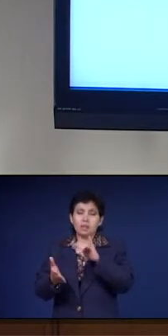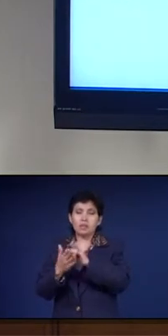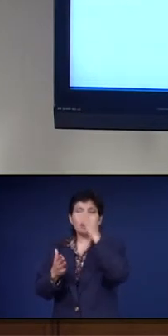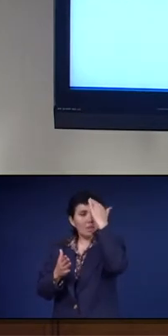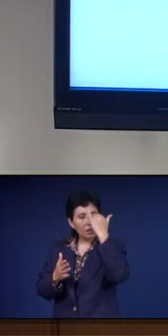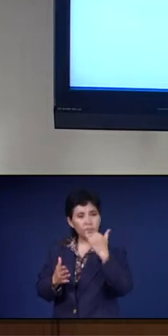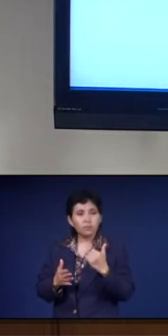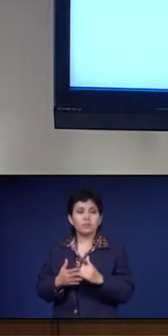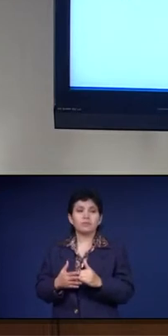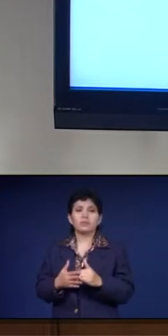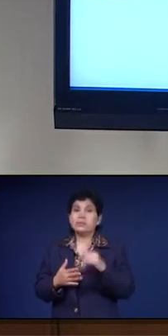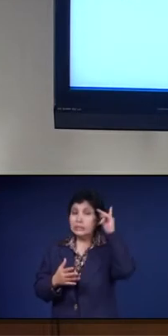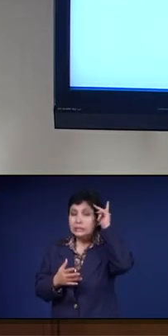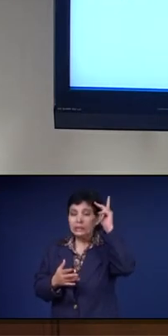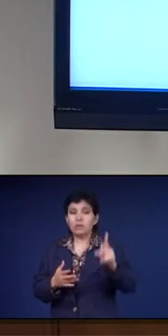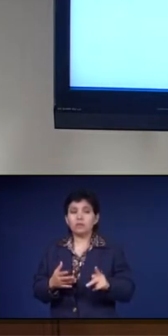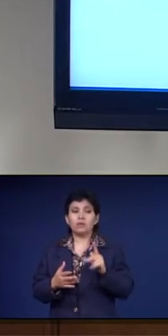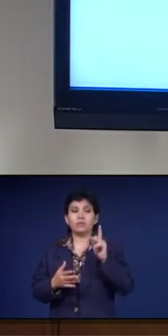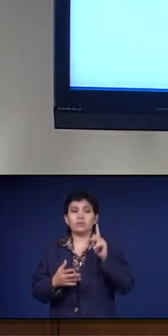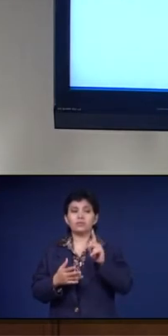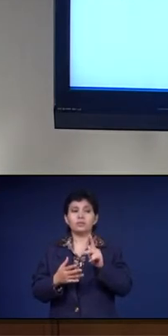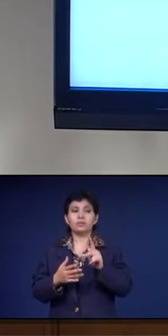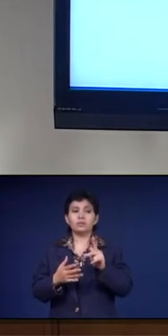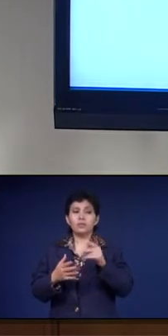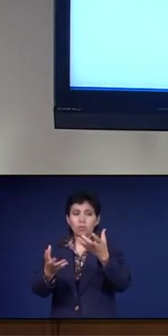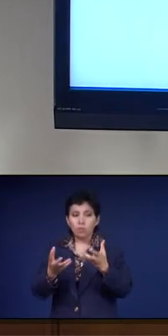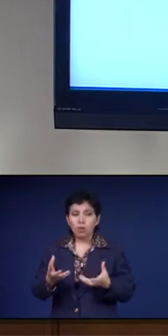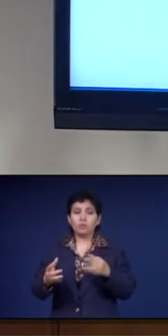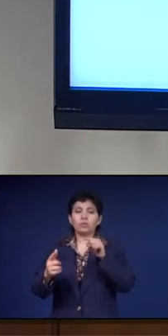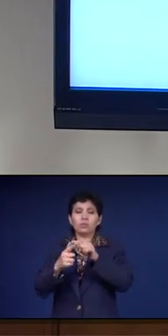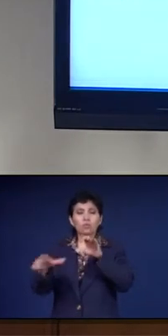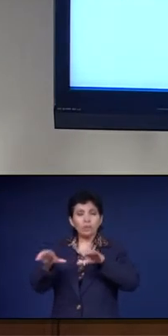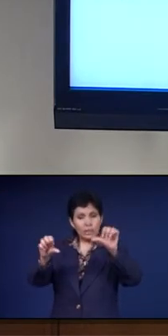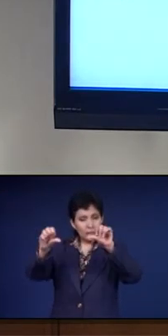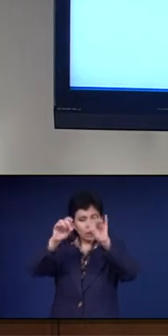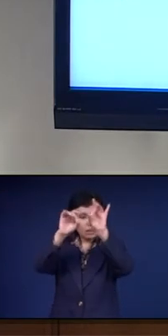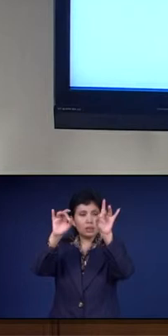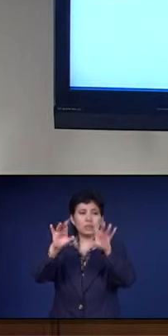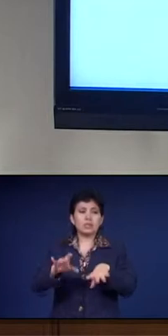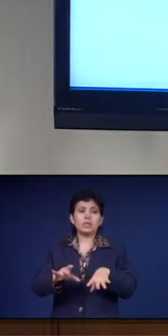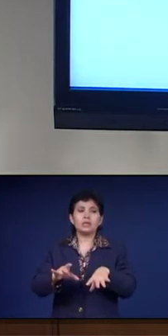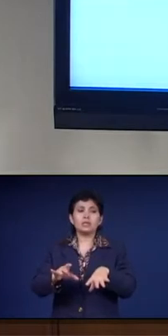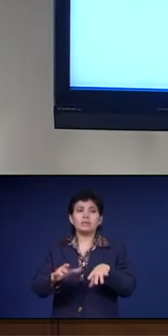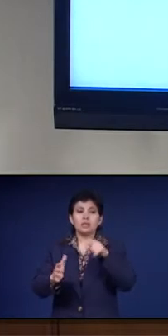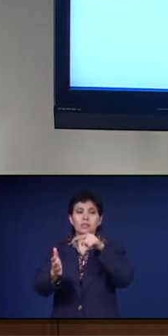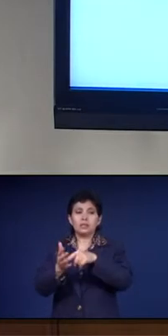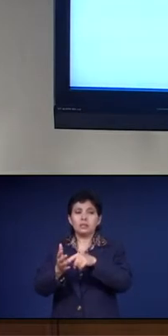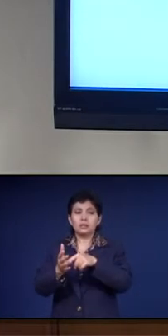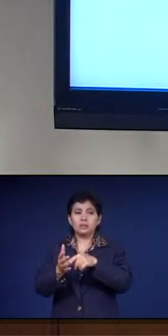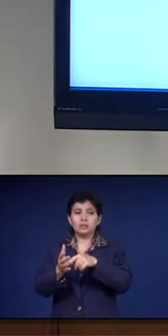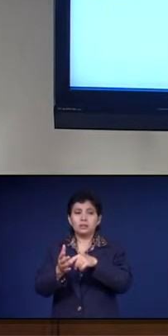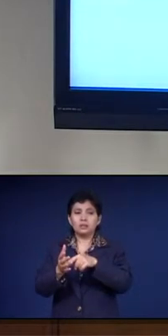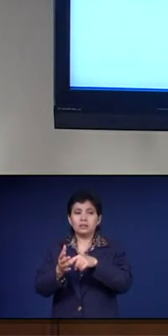why psychologists or professionals, they want to really test whether aggression really